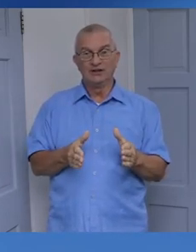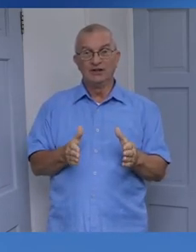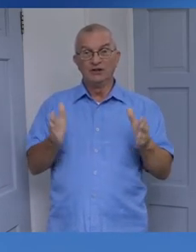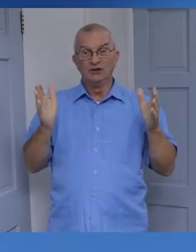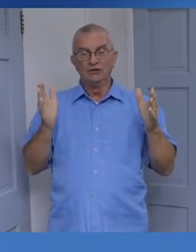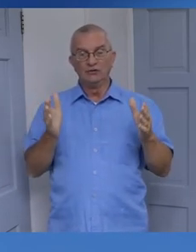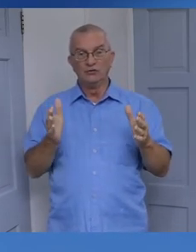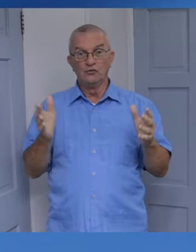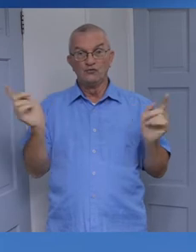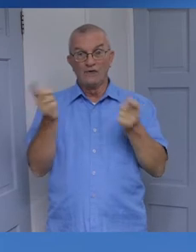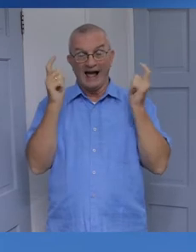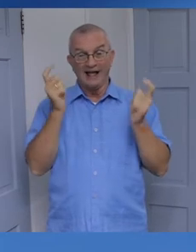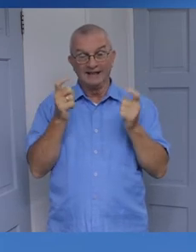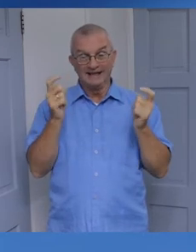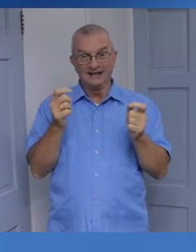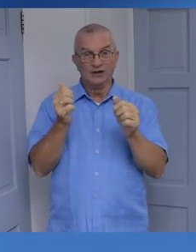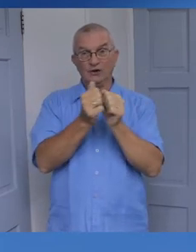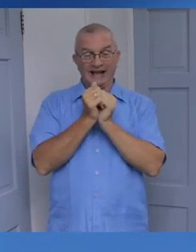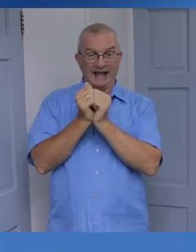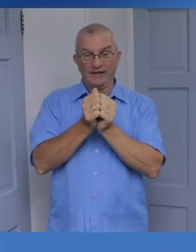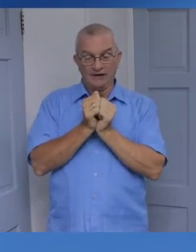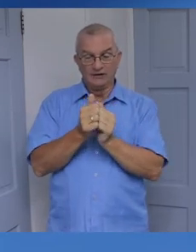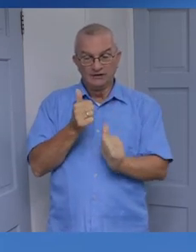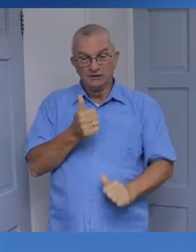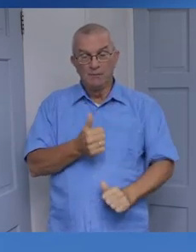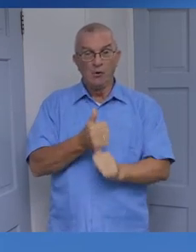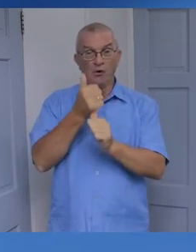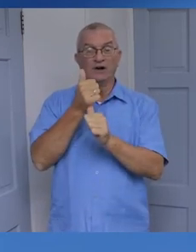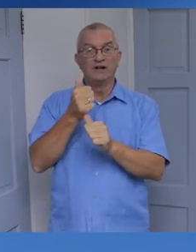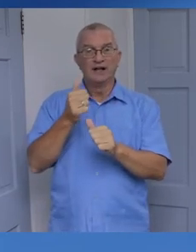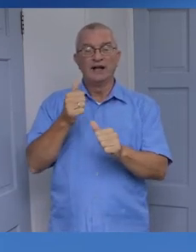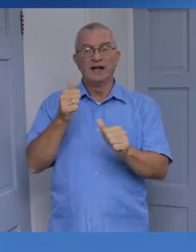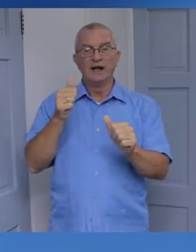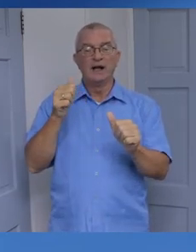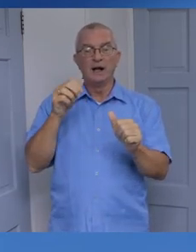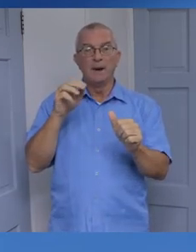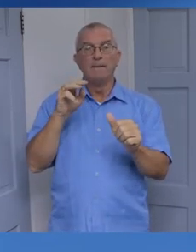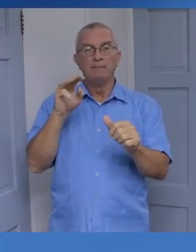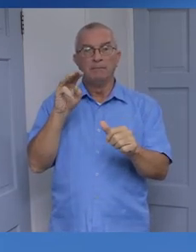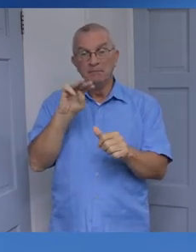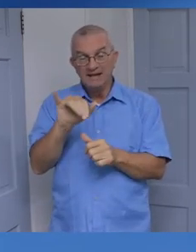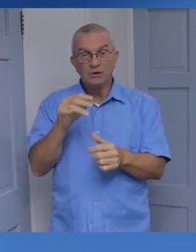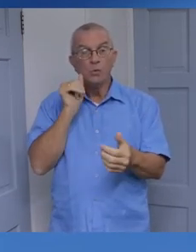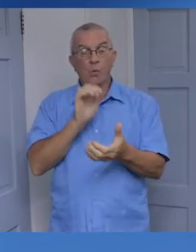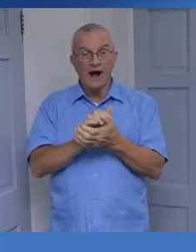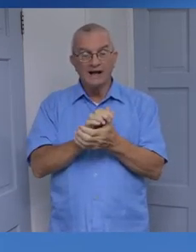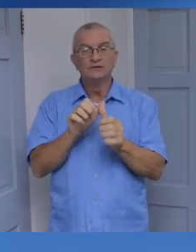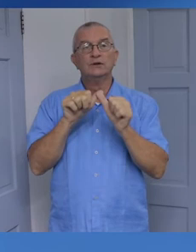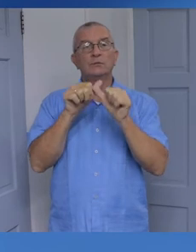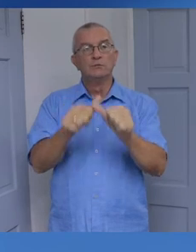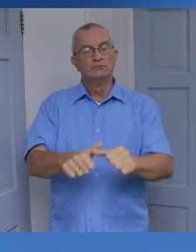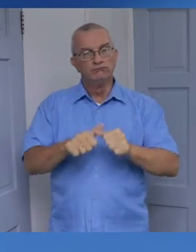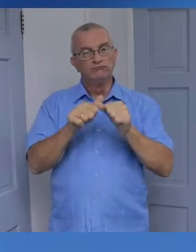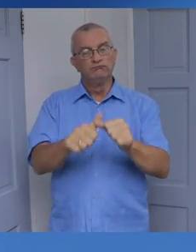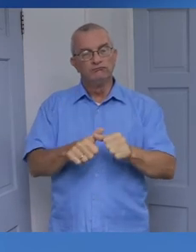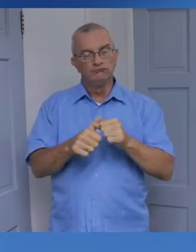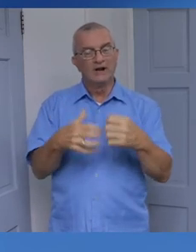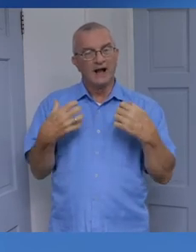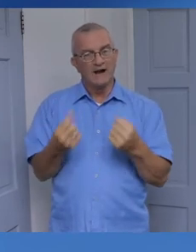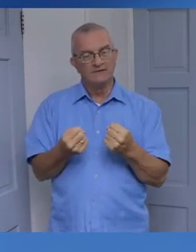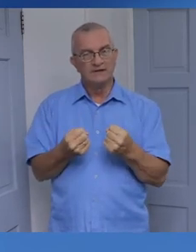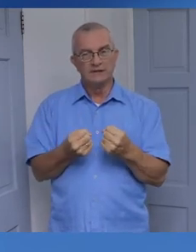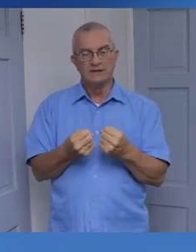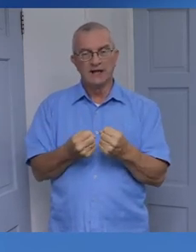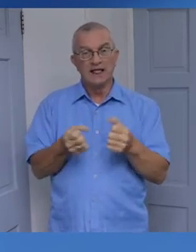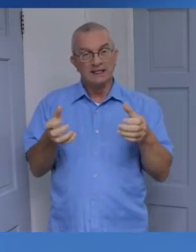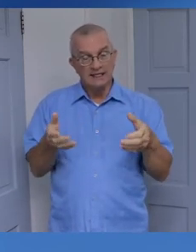support needed for midwives to practice competently. Let us put our best